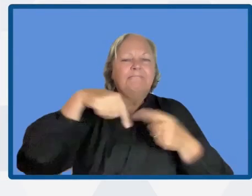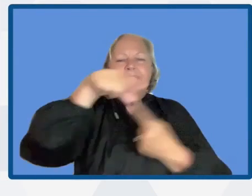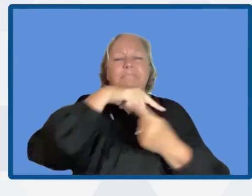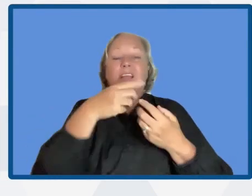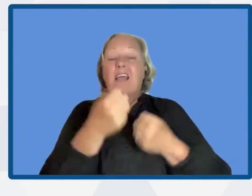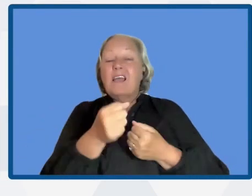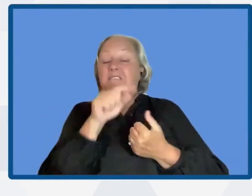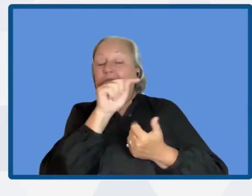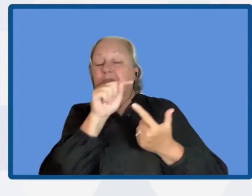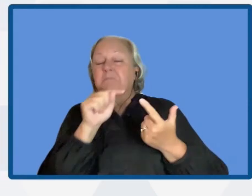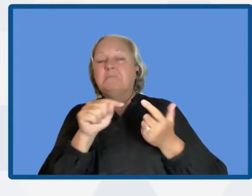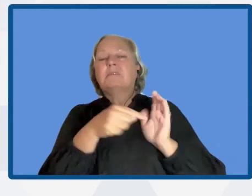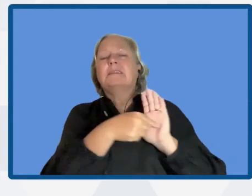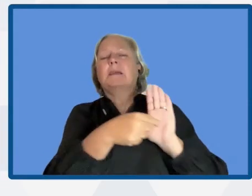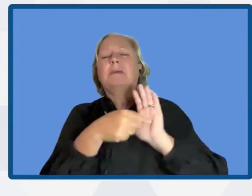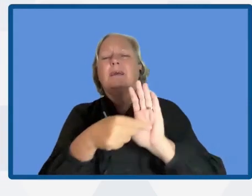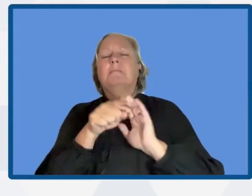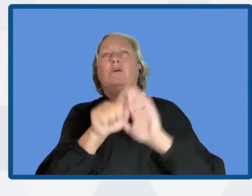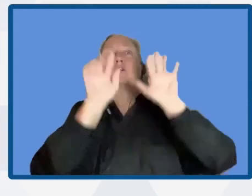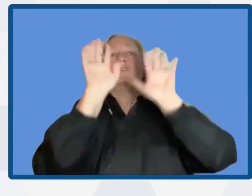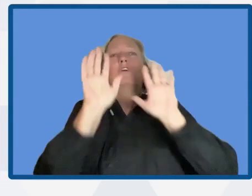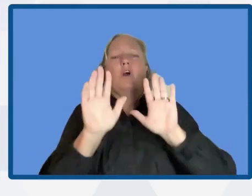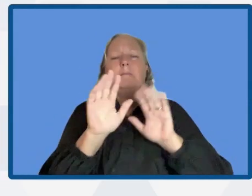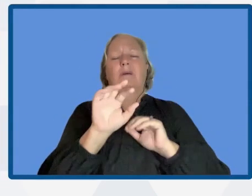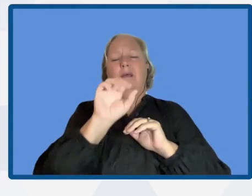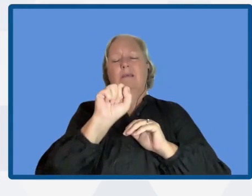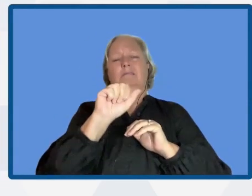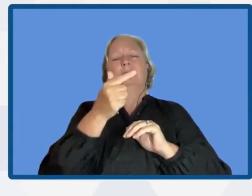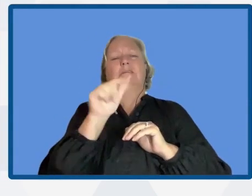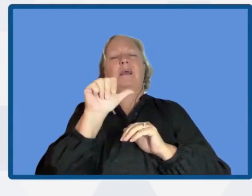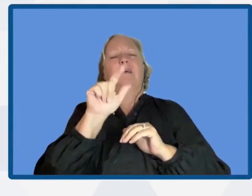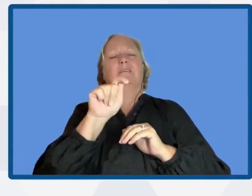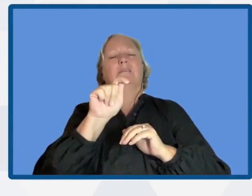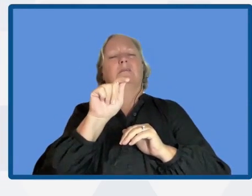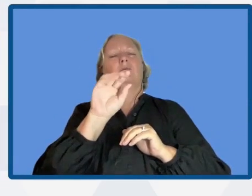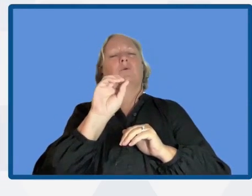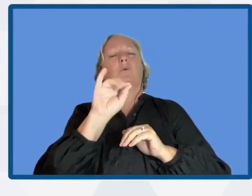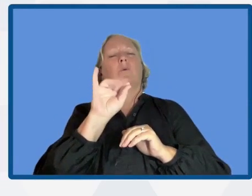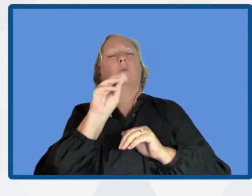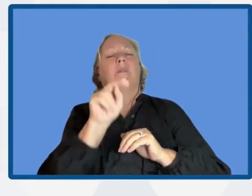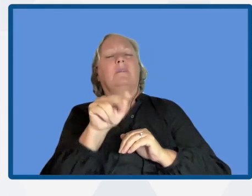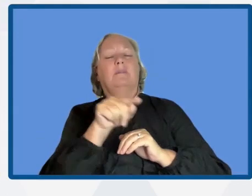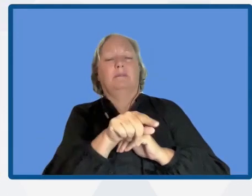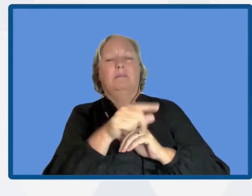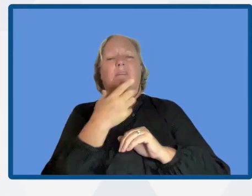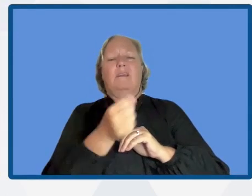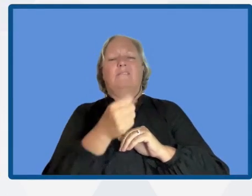climate stations with Raspberry Pi microprocessors. These pieces are created through 3D